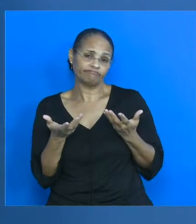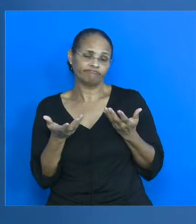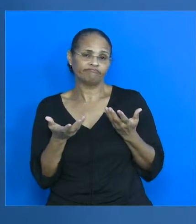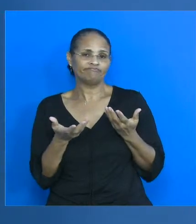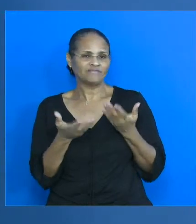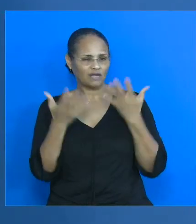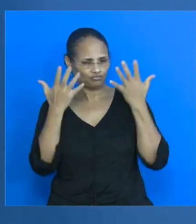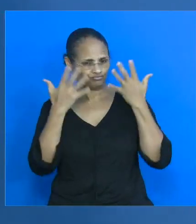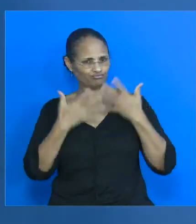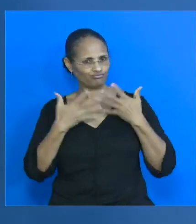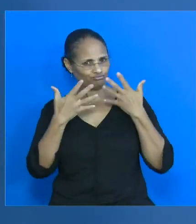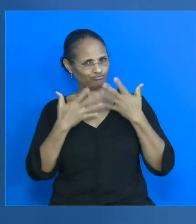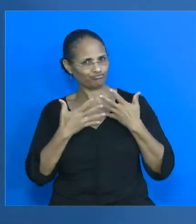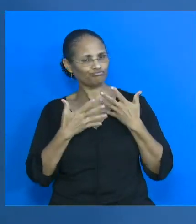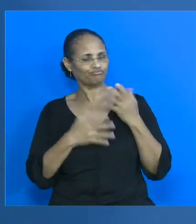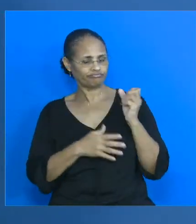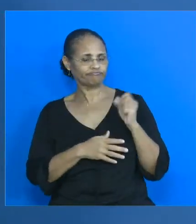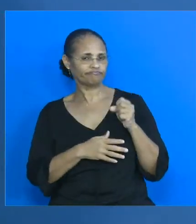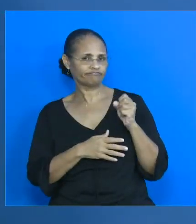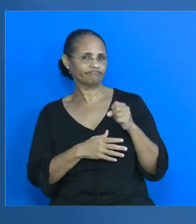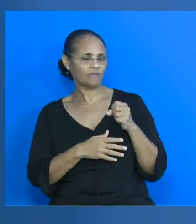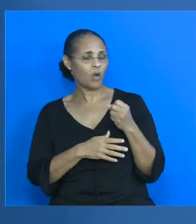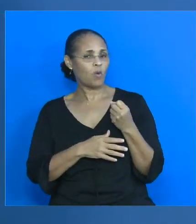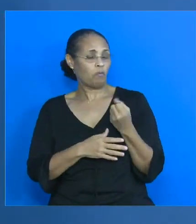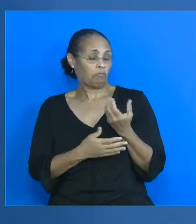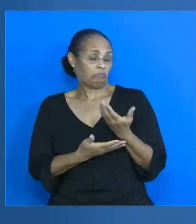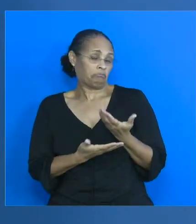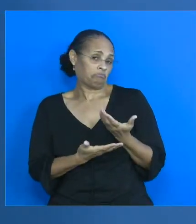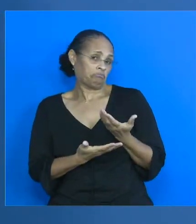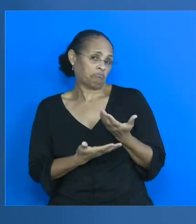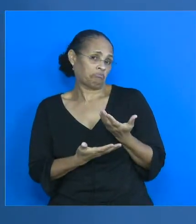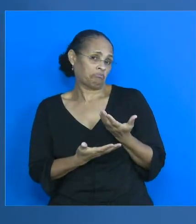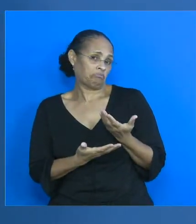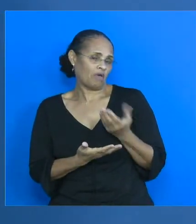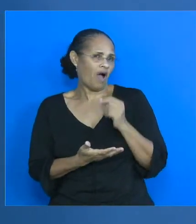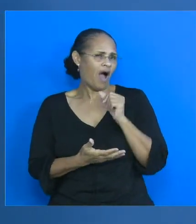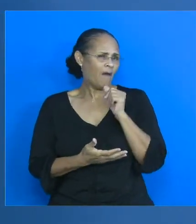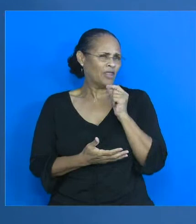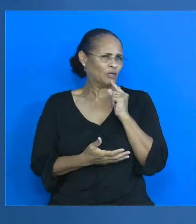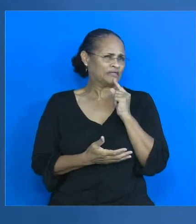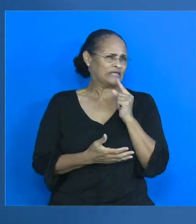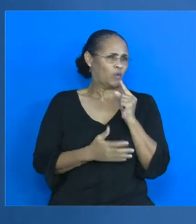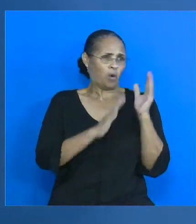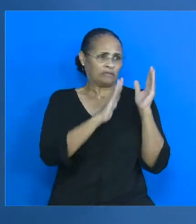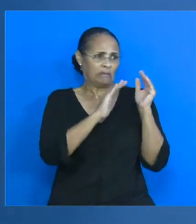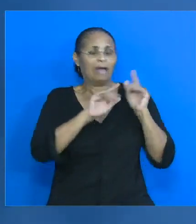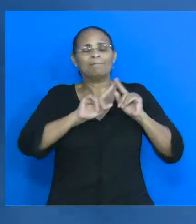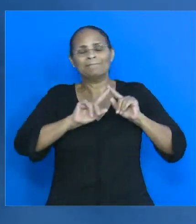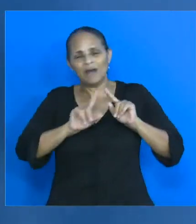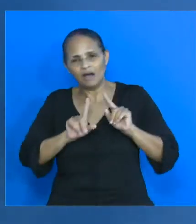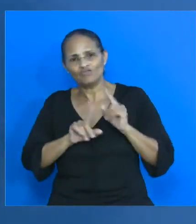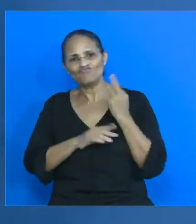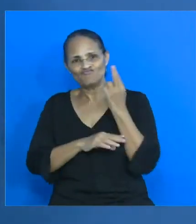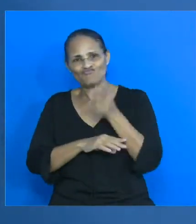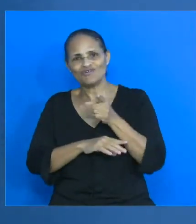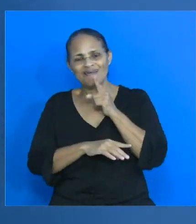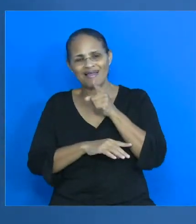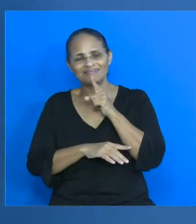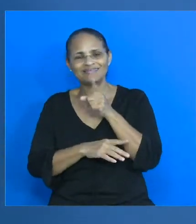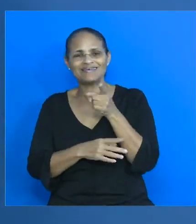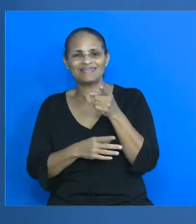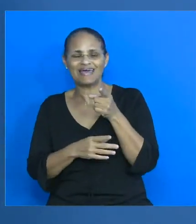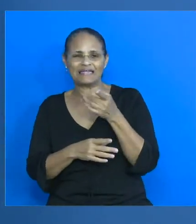It's a sad phenomenon, one that I'm not saying we were expecting it, but the reality is it is